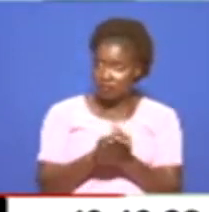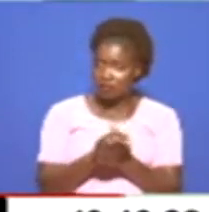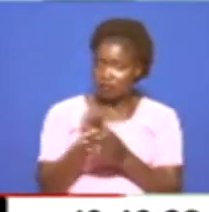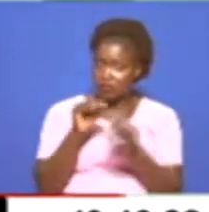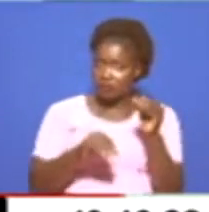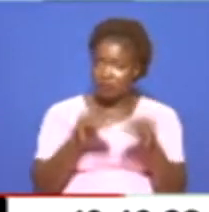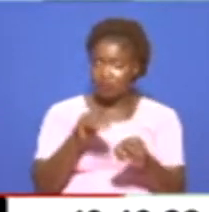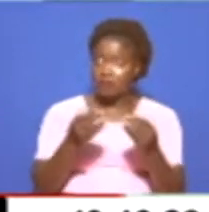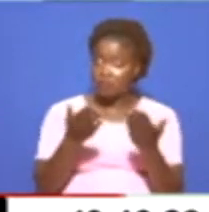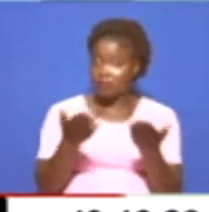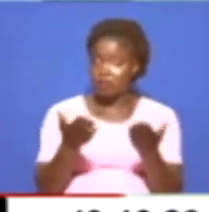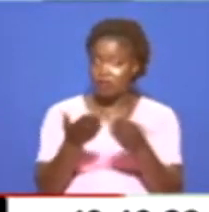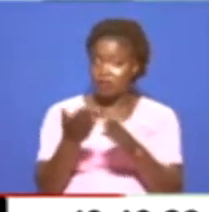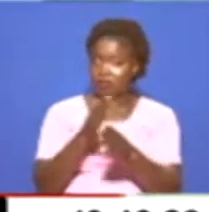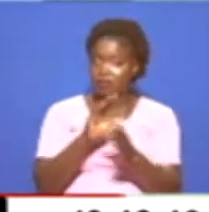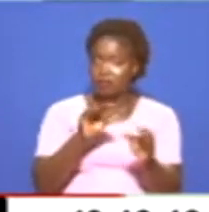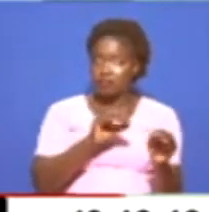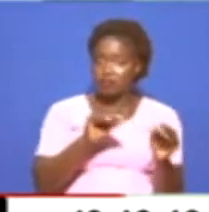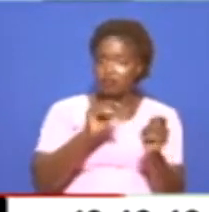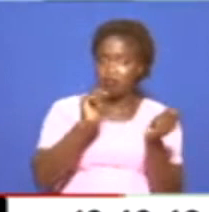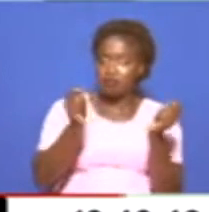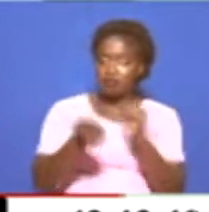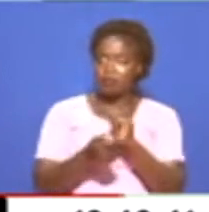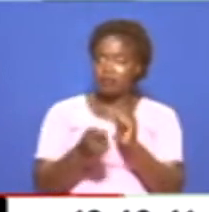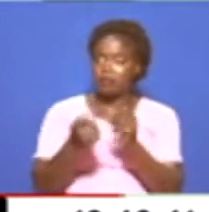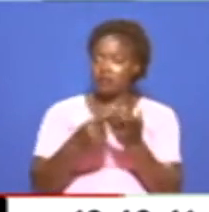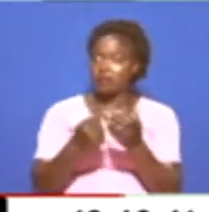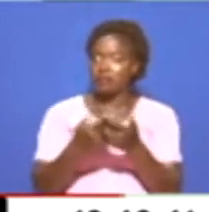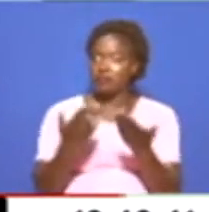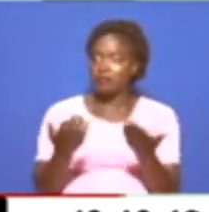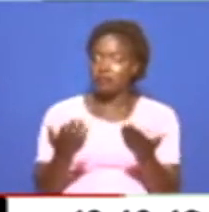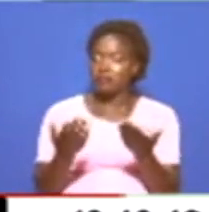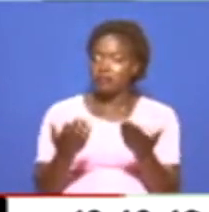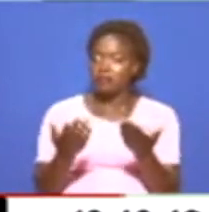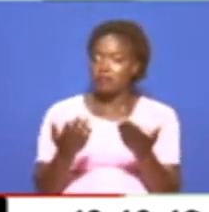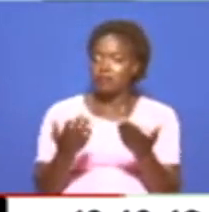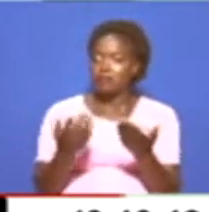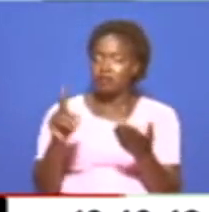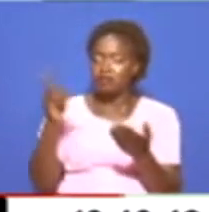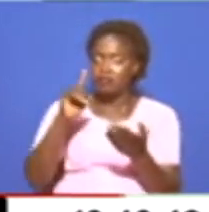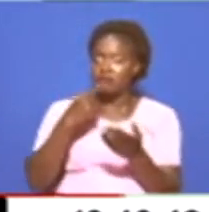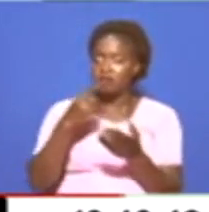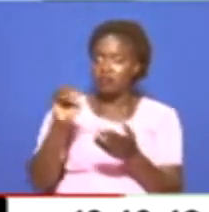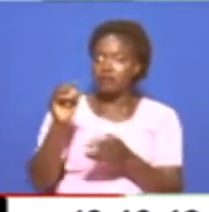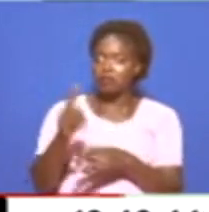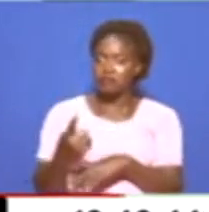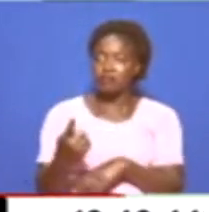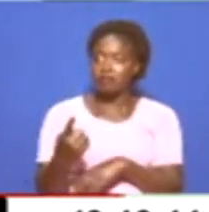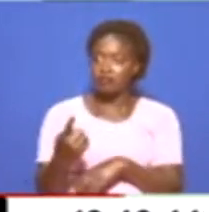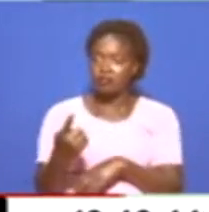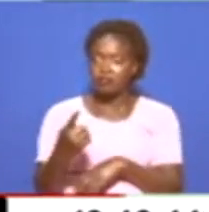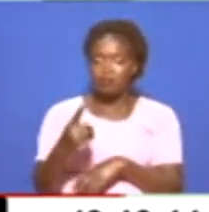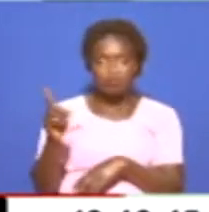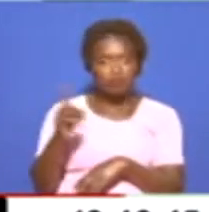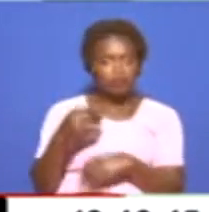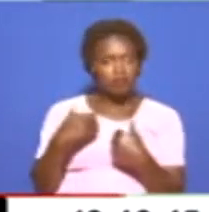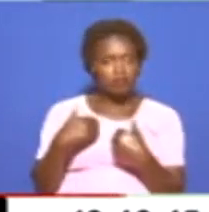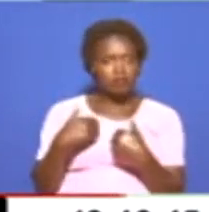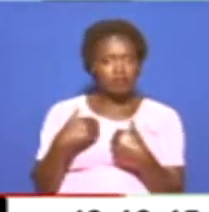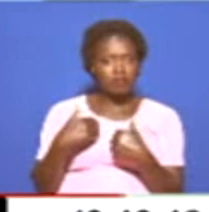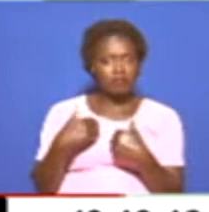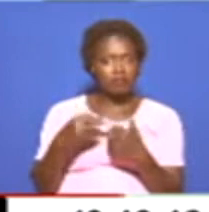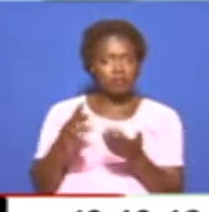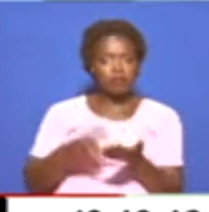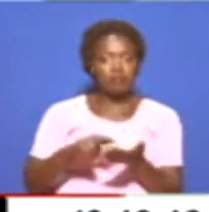have been there, the transition, now those are the figures there. Yeah. We have Nairobi, 101, and bear in mind, Nairobi has registered